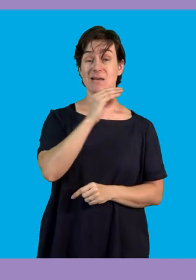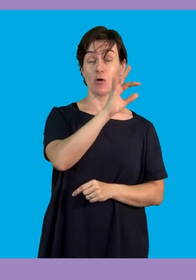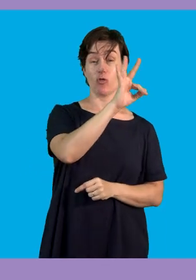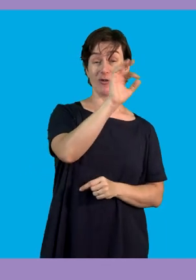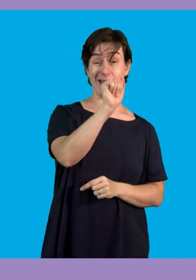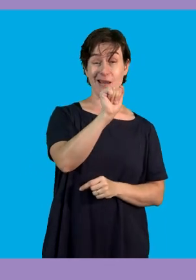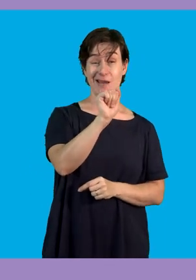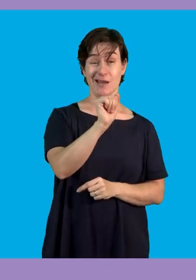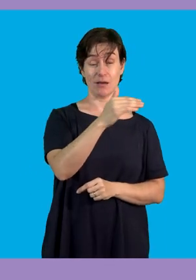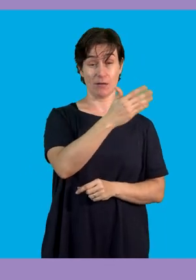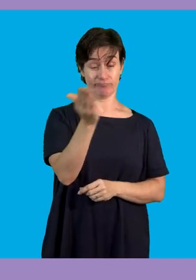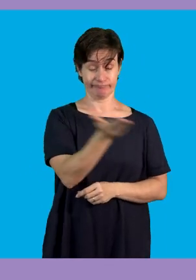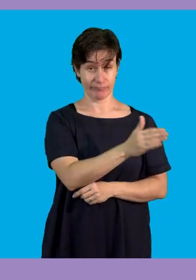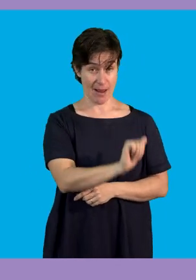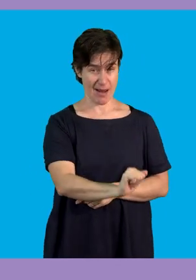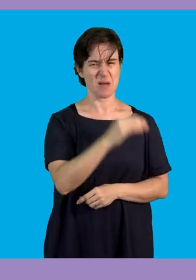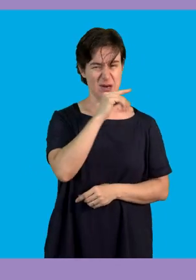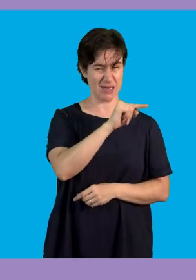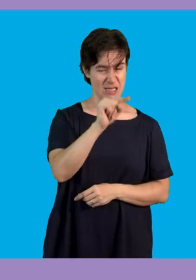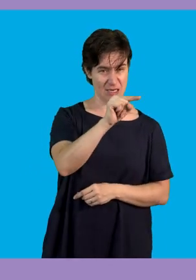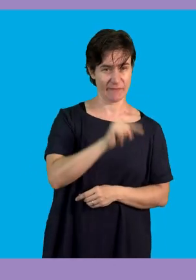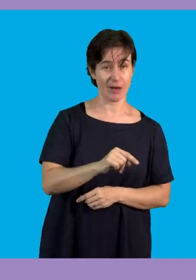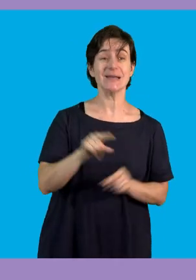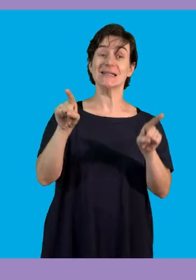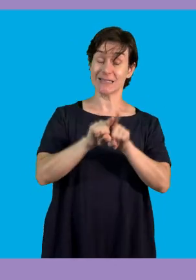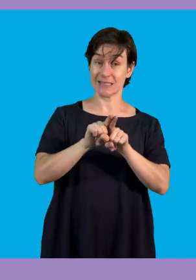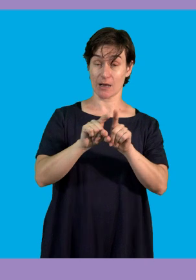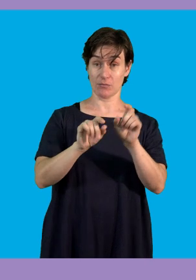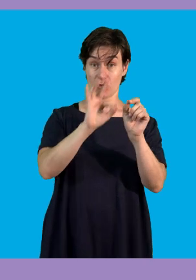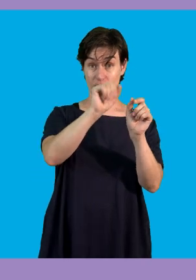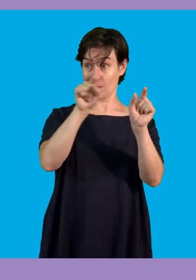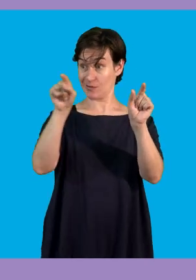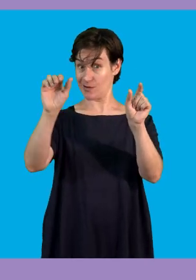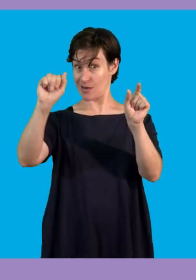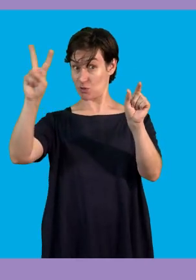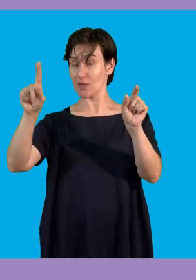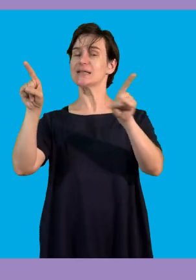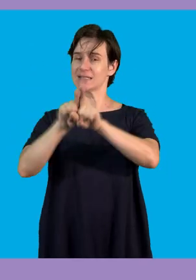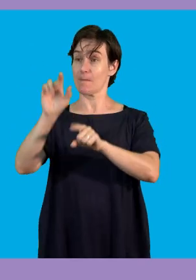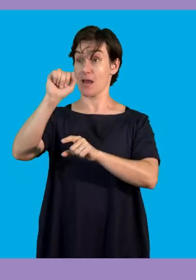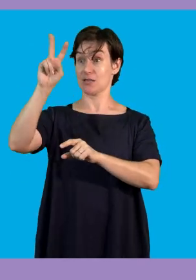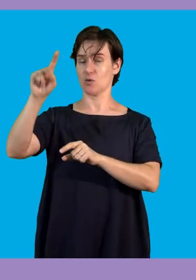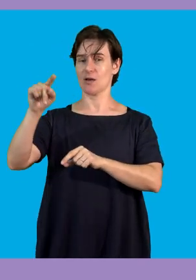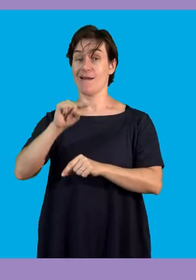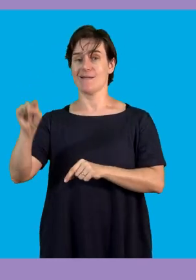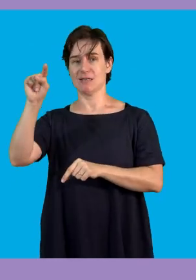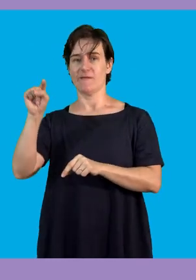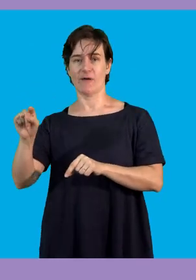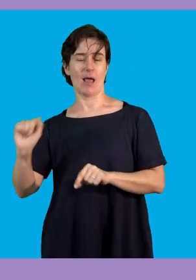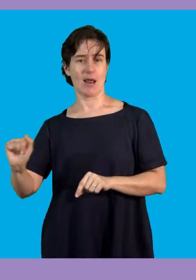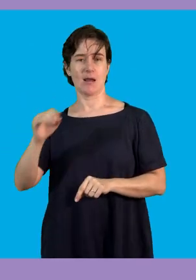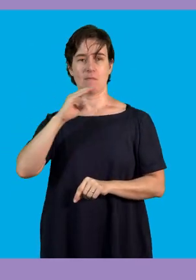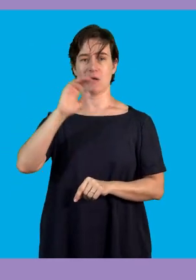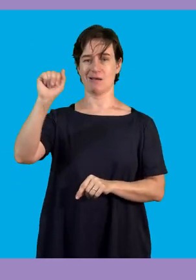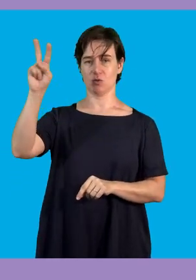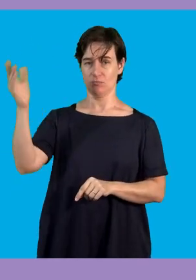we separate them, and a squared divided by the same denominator, which is a. And at that, we then